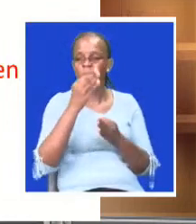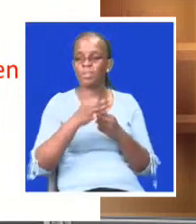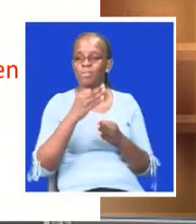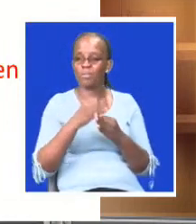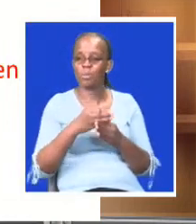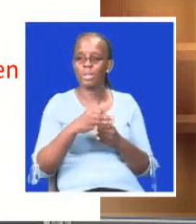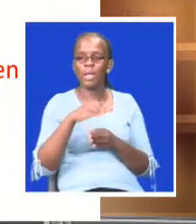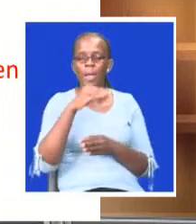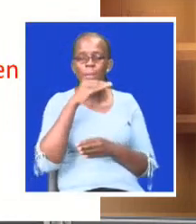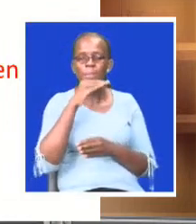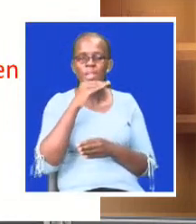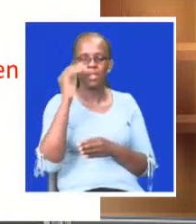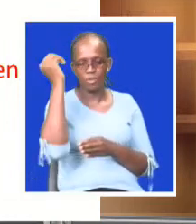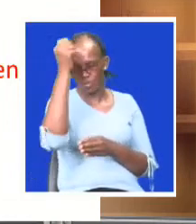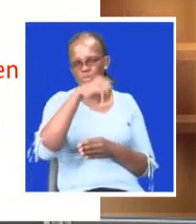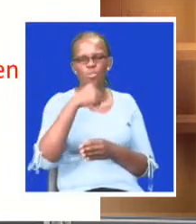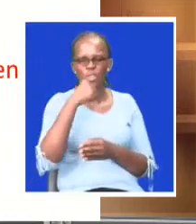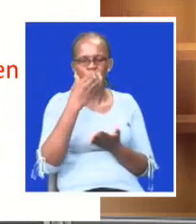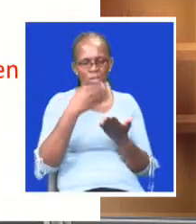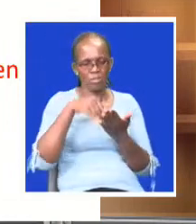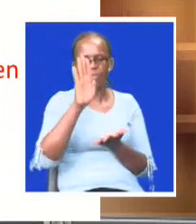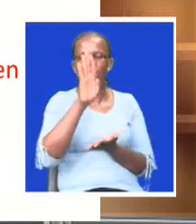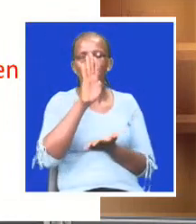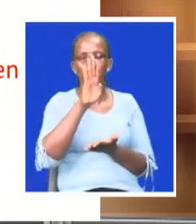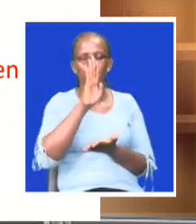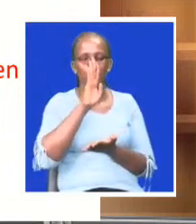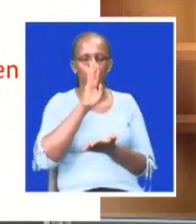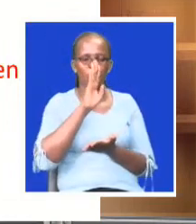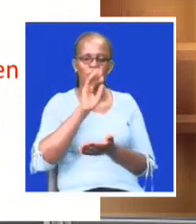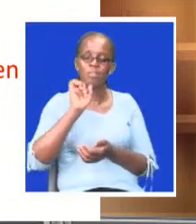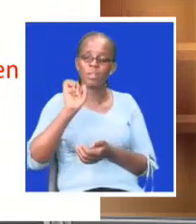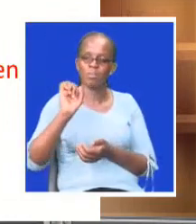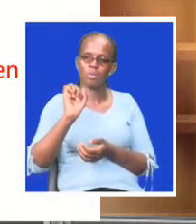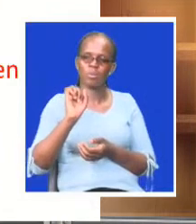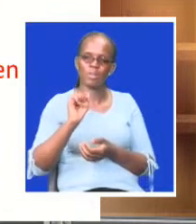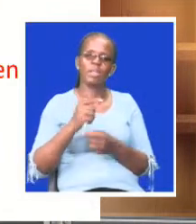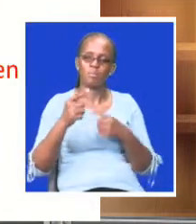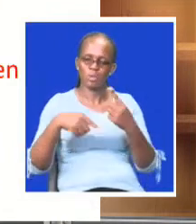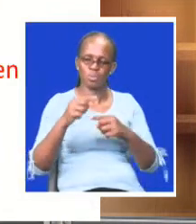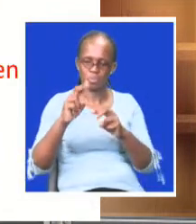them and gave them another chance.